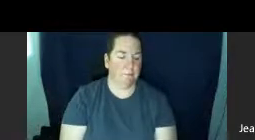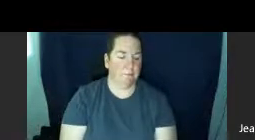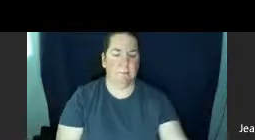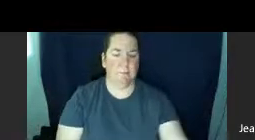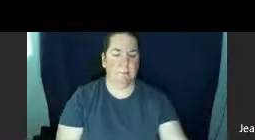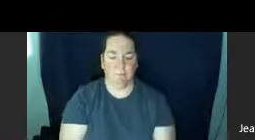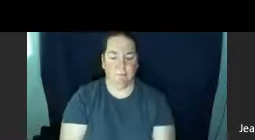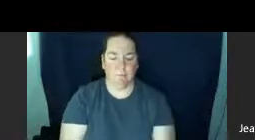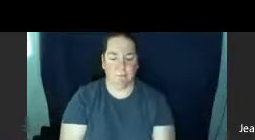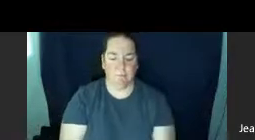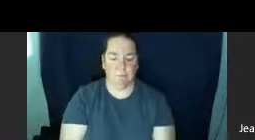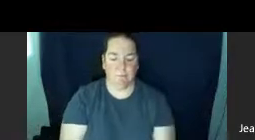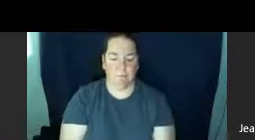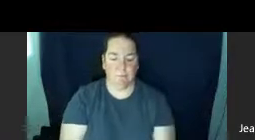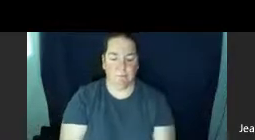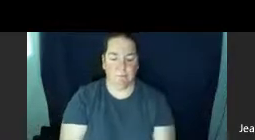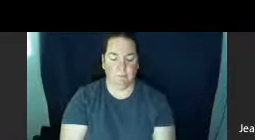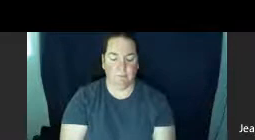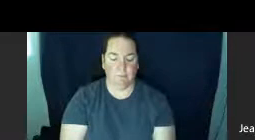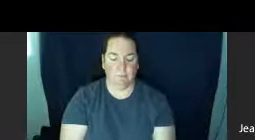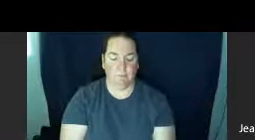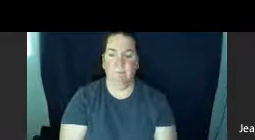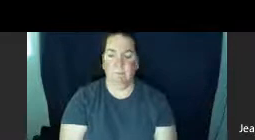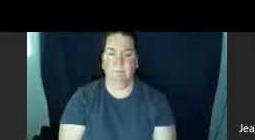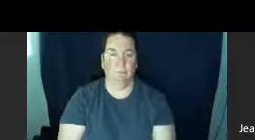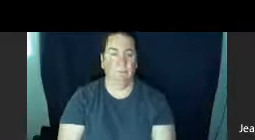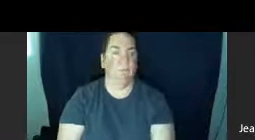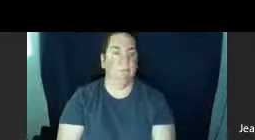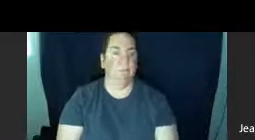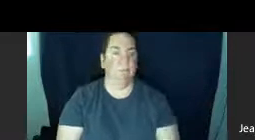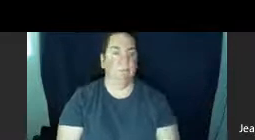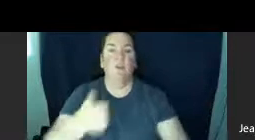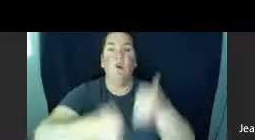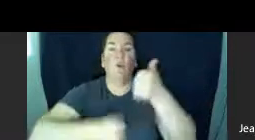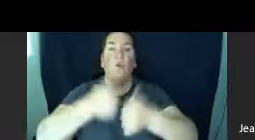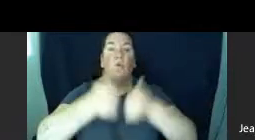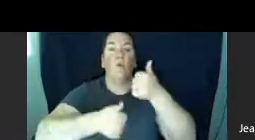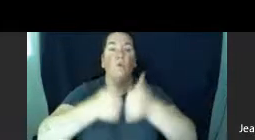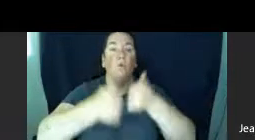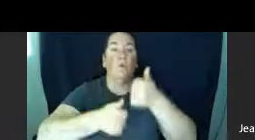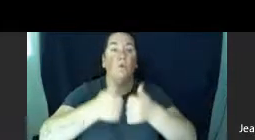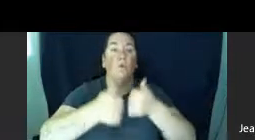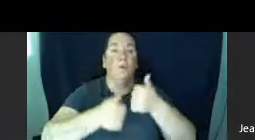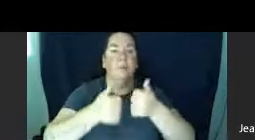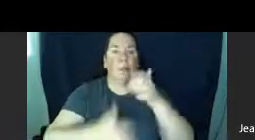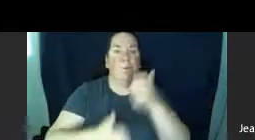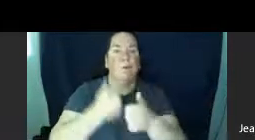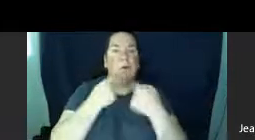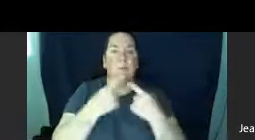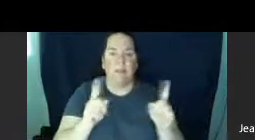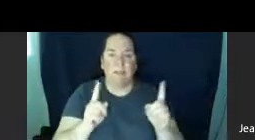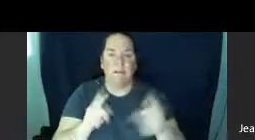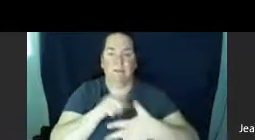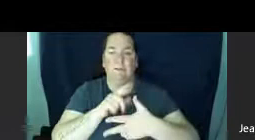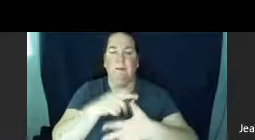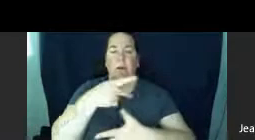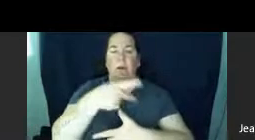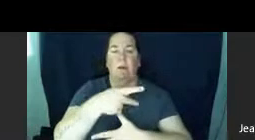So I'm going in order of, treatments that are the most effective. So Paxlovid is, technically the most effective at